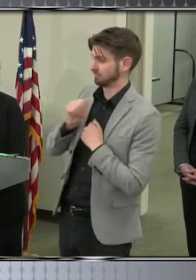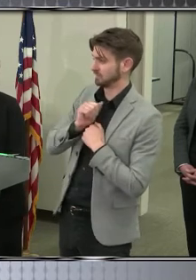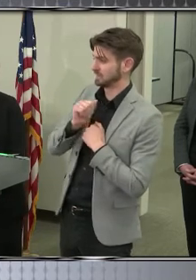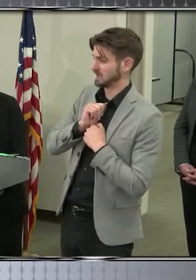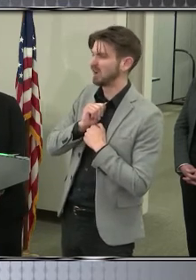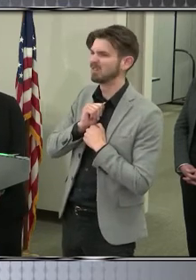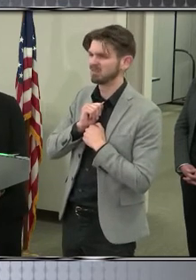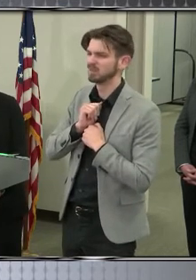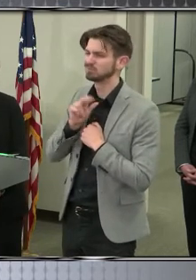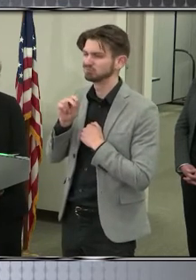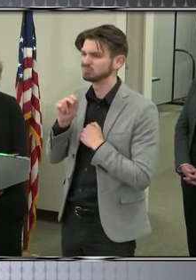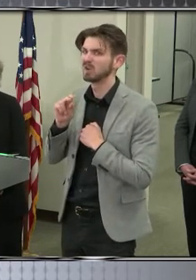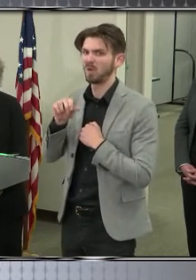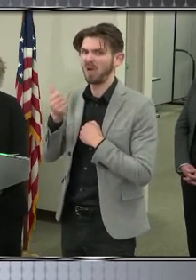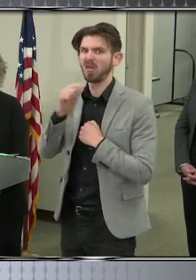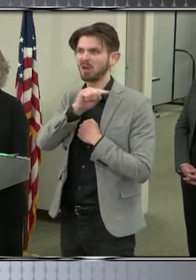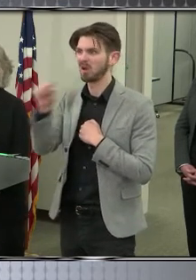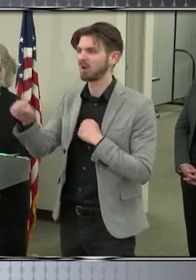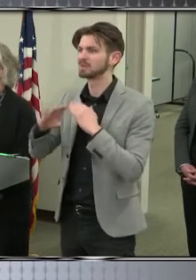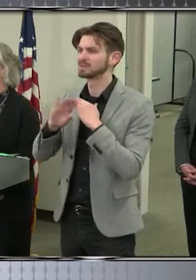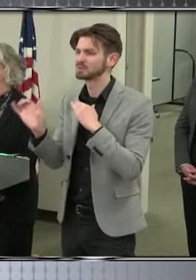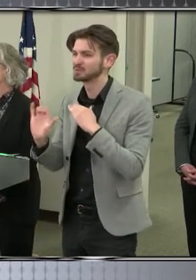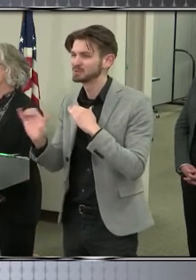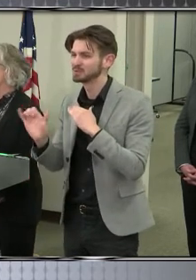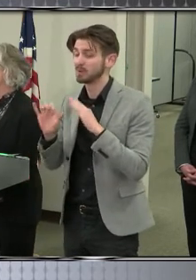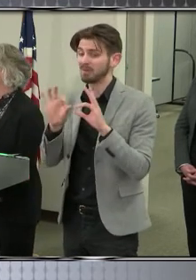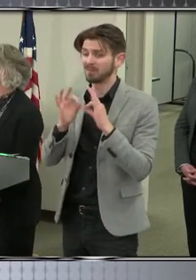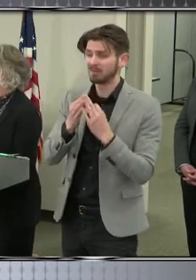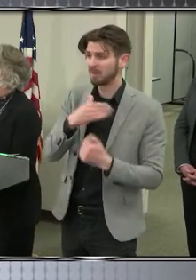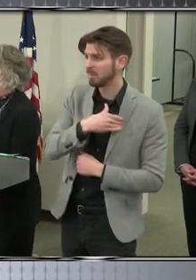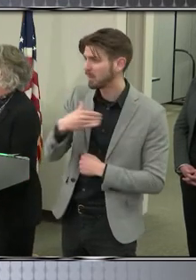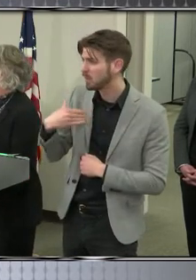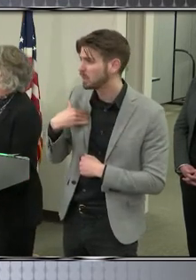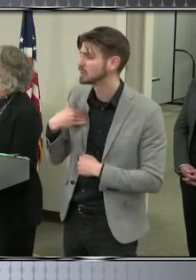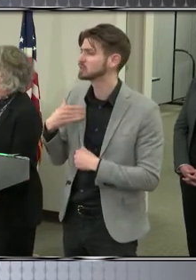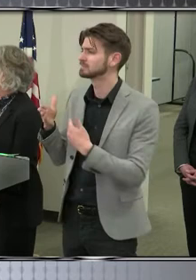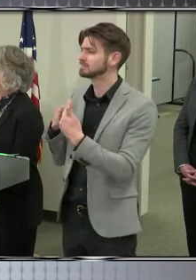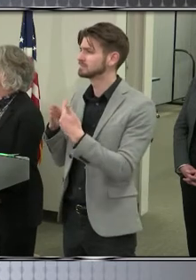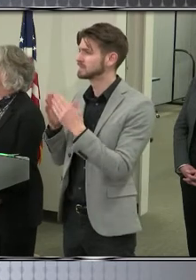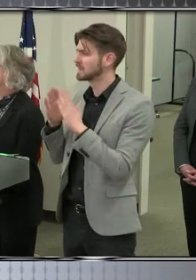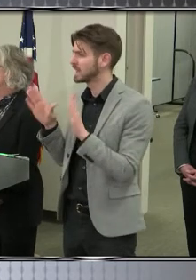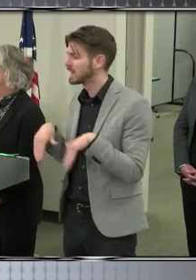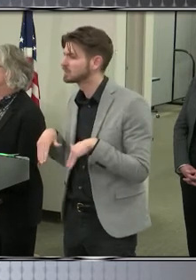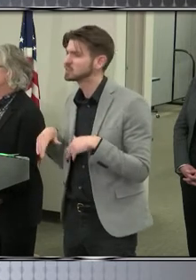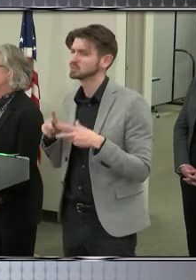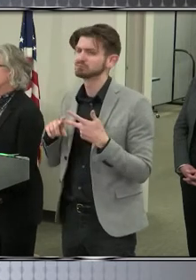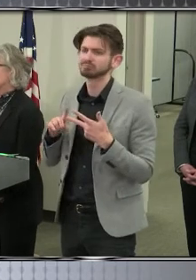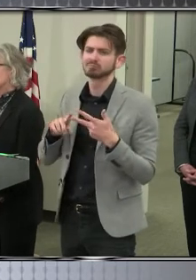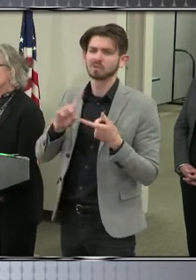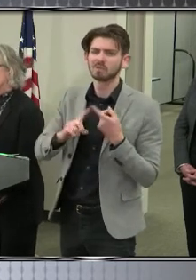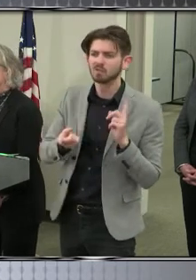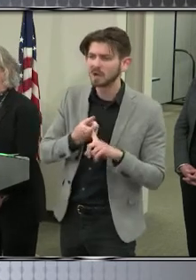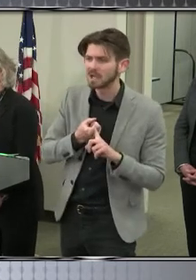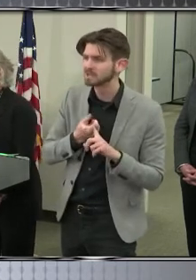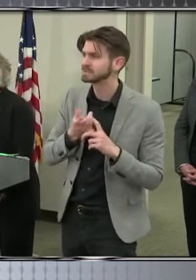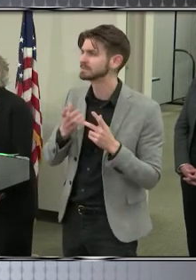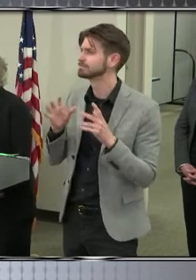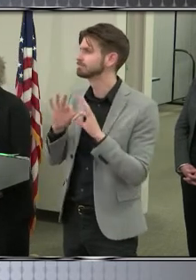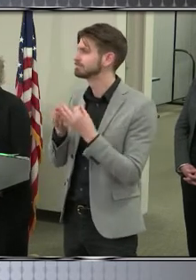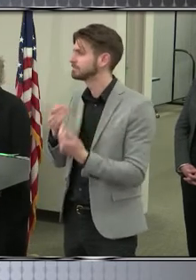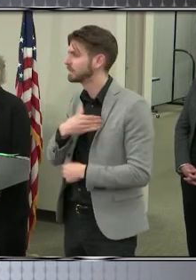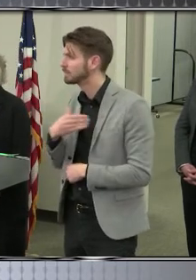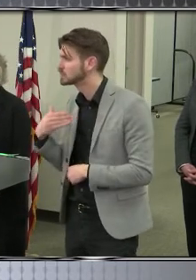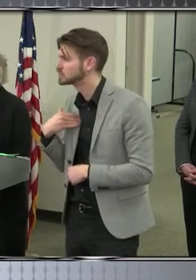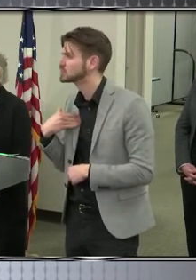in our community that we care about, whether they're our family members, our neighbors, our friends, family members